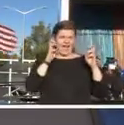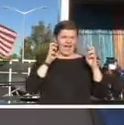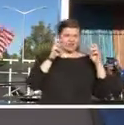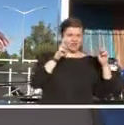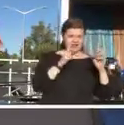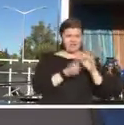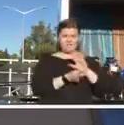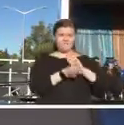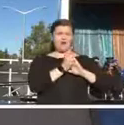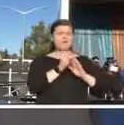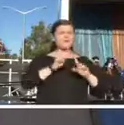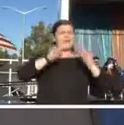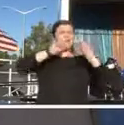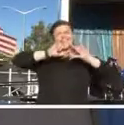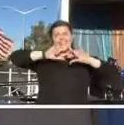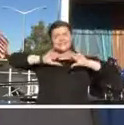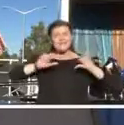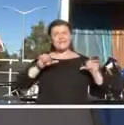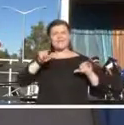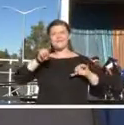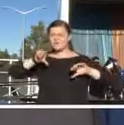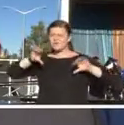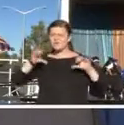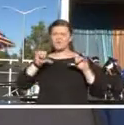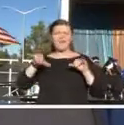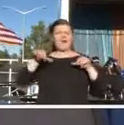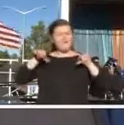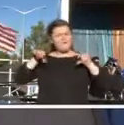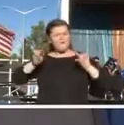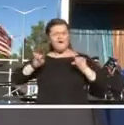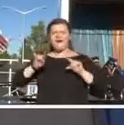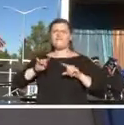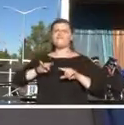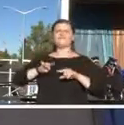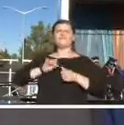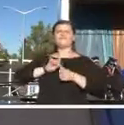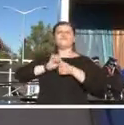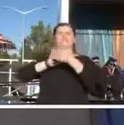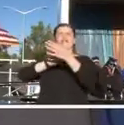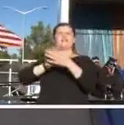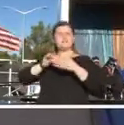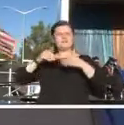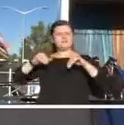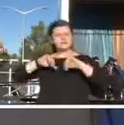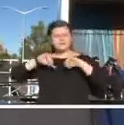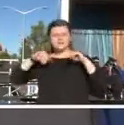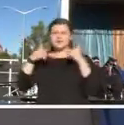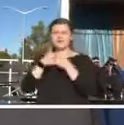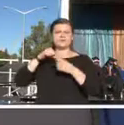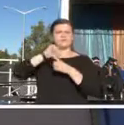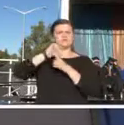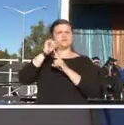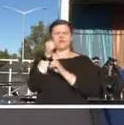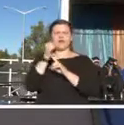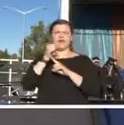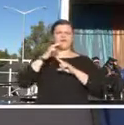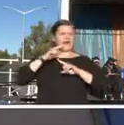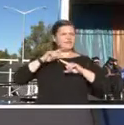milestone, but have done so under immensely challenging circumstances that have tested you